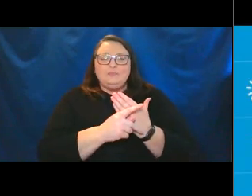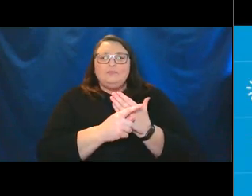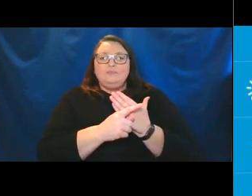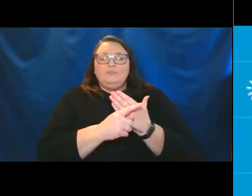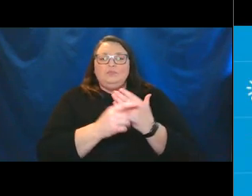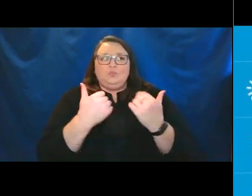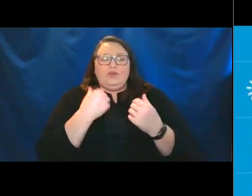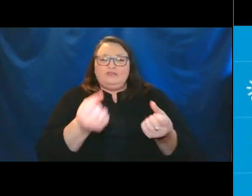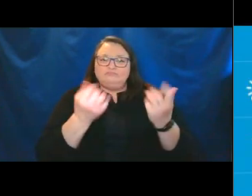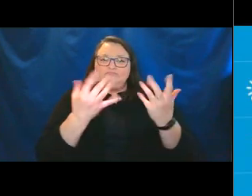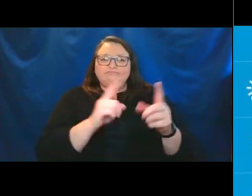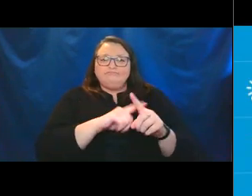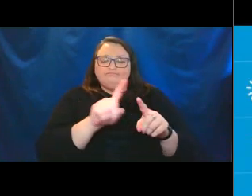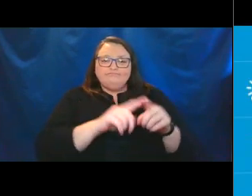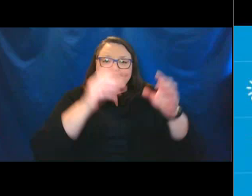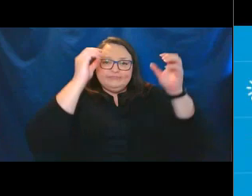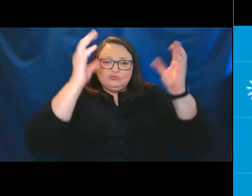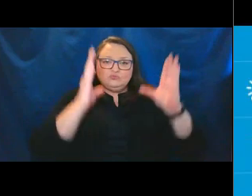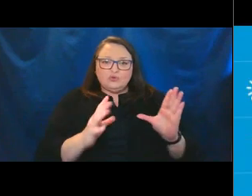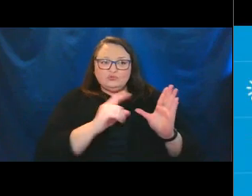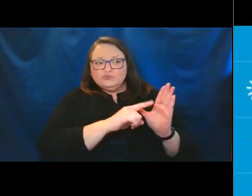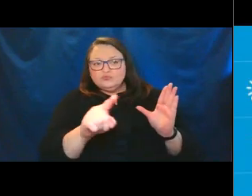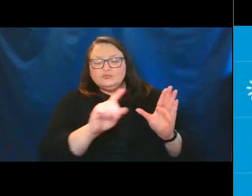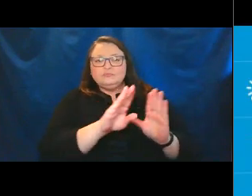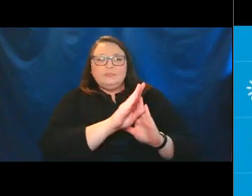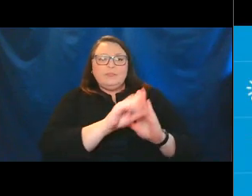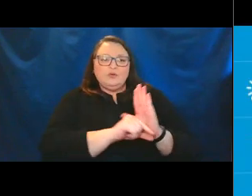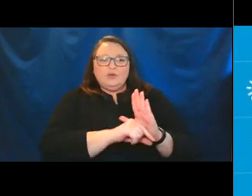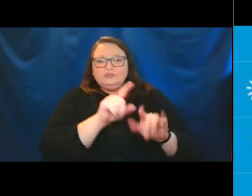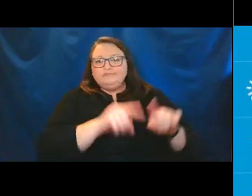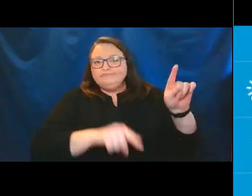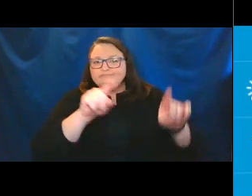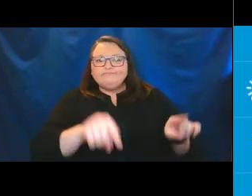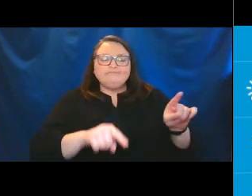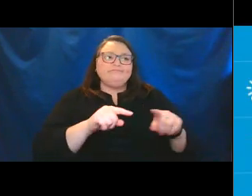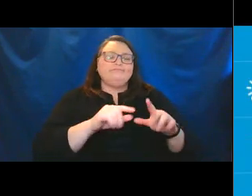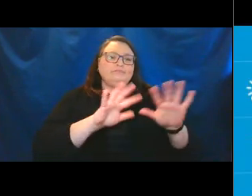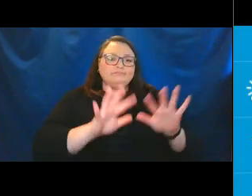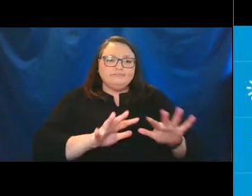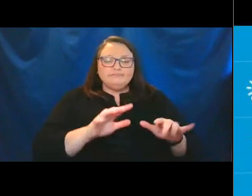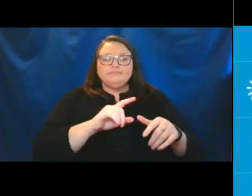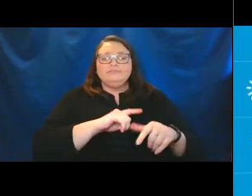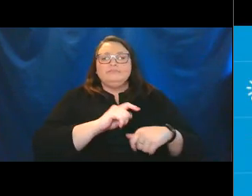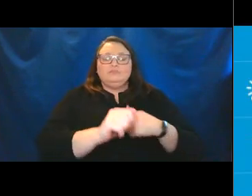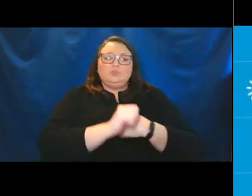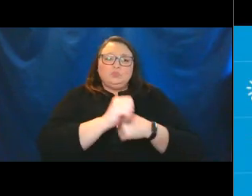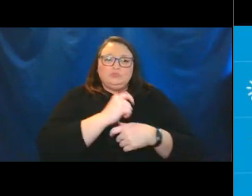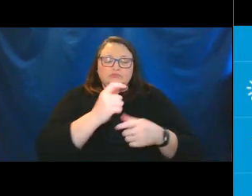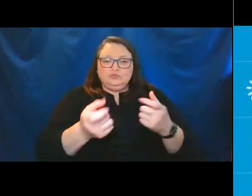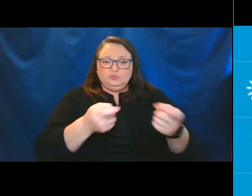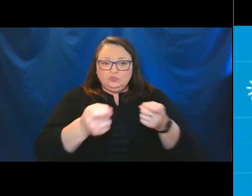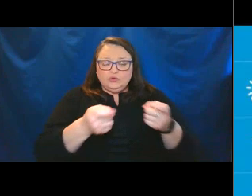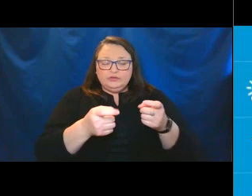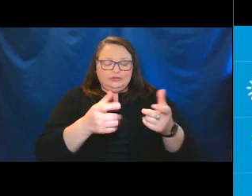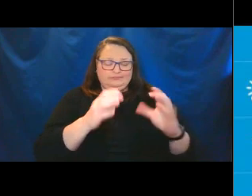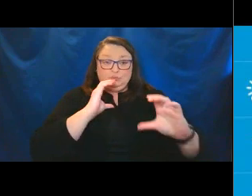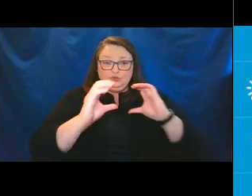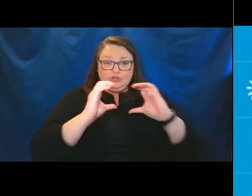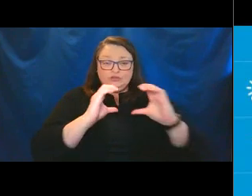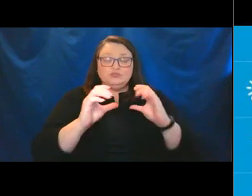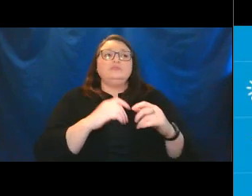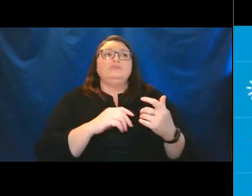multiple instructors that have backgrounds that are from meteorology to risk communication to social sciences